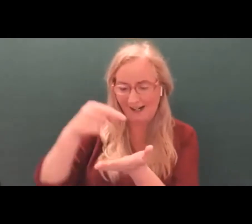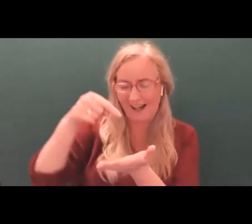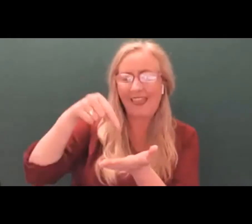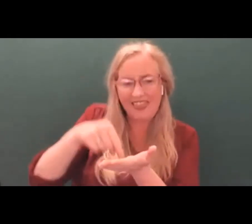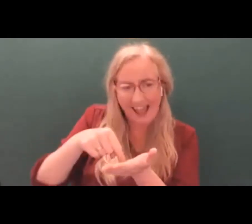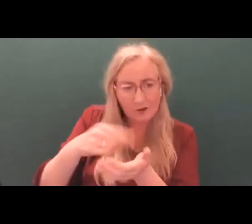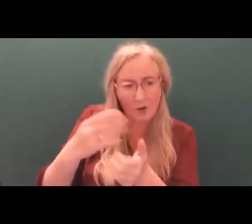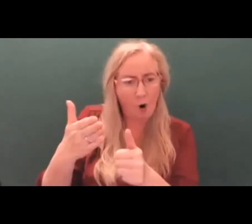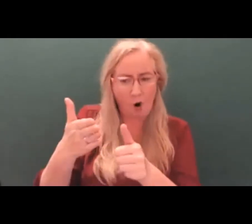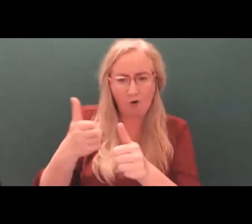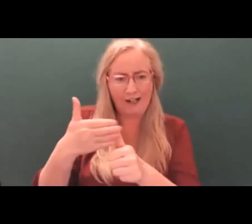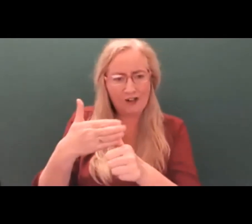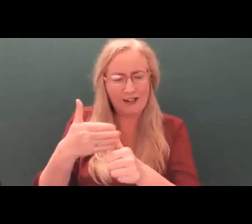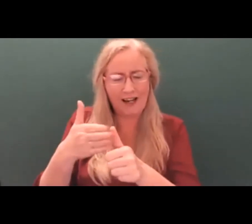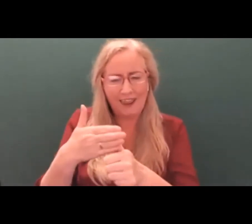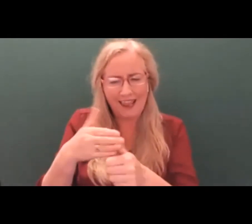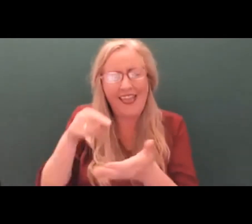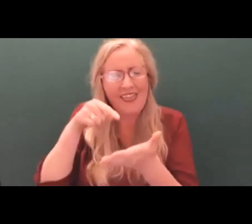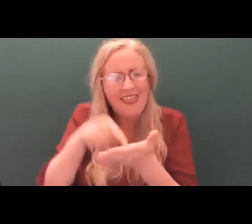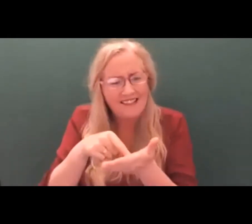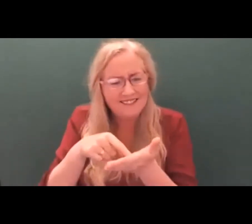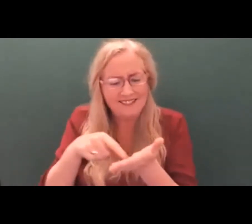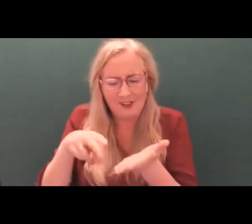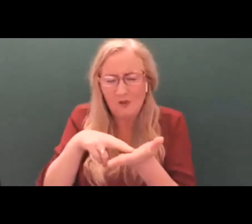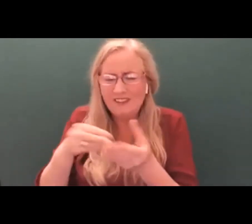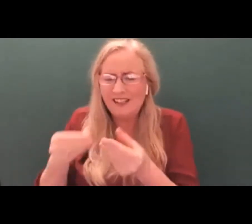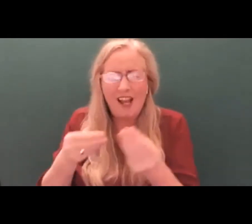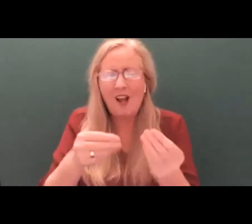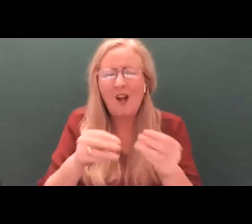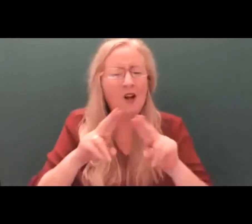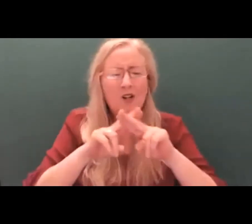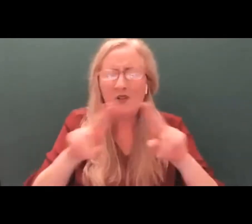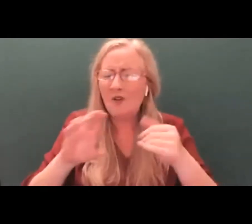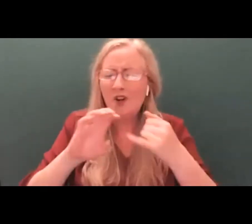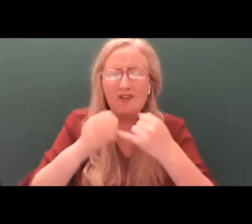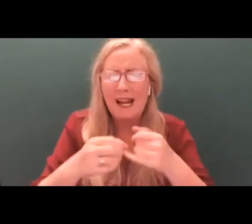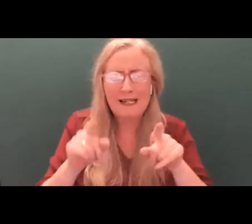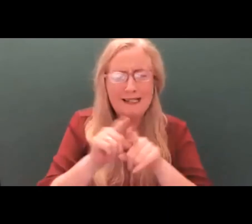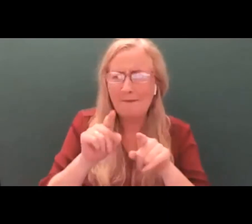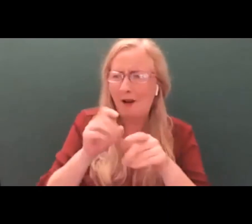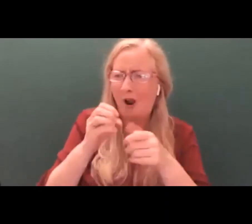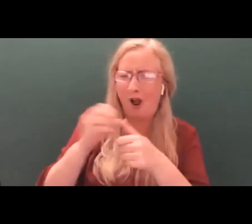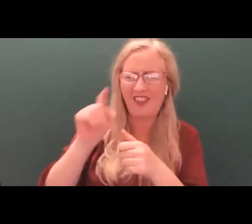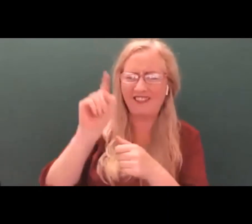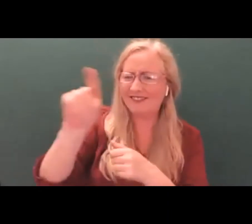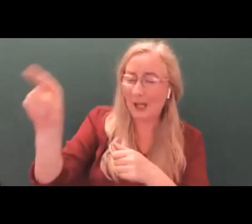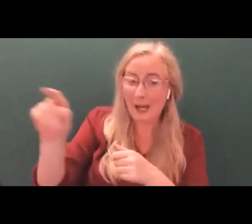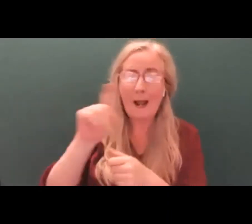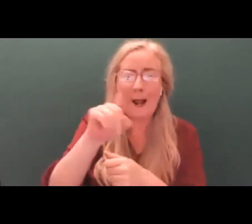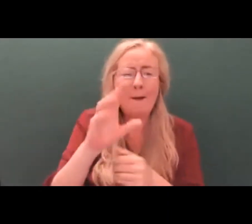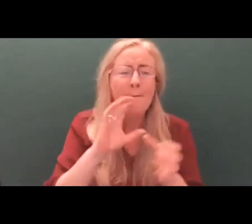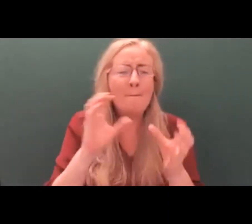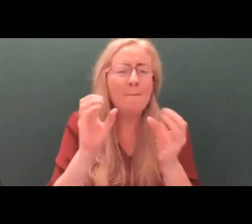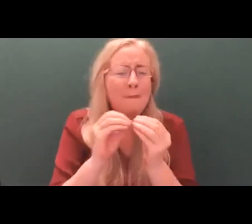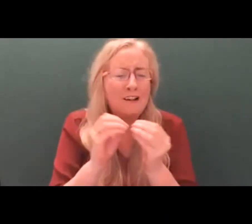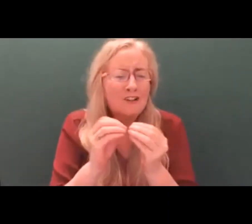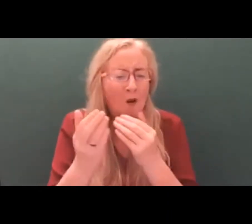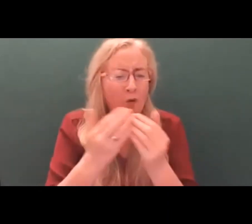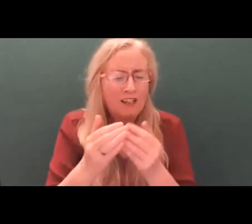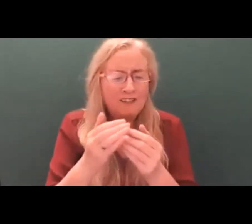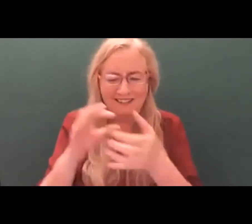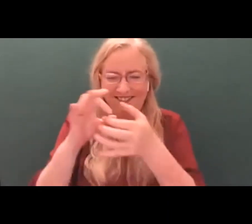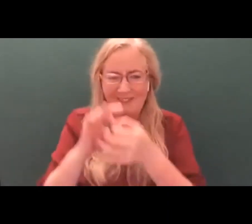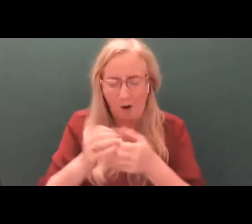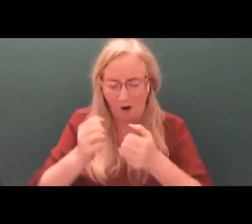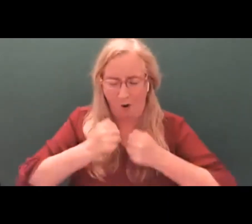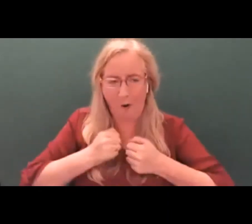original. And bring that to it. Don't try to be like everybody else. Mention the things that are relevant to your place. So